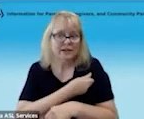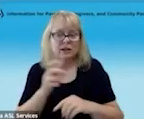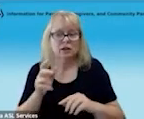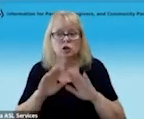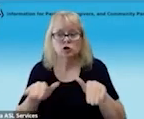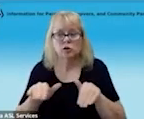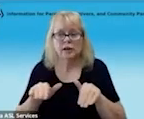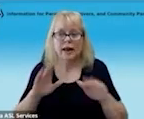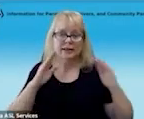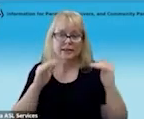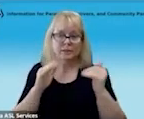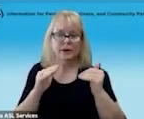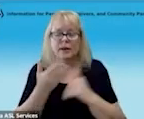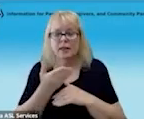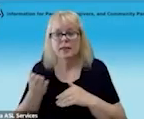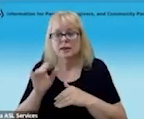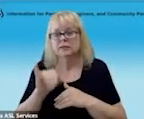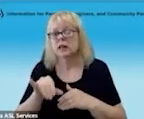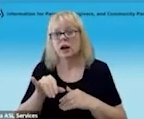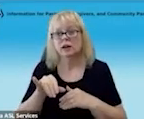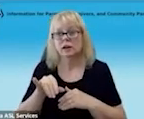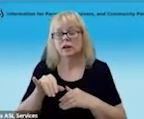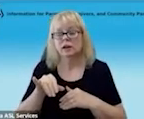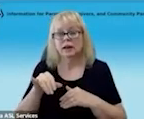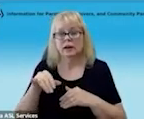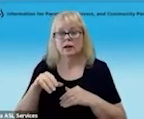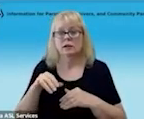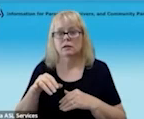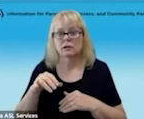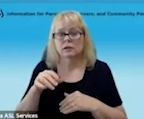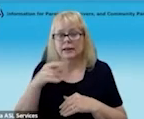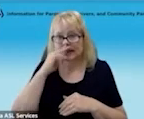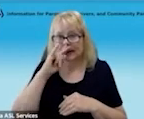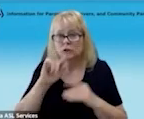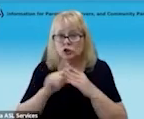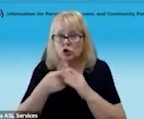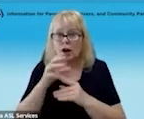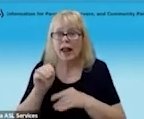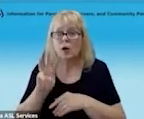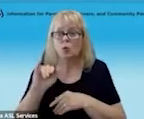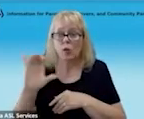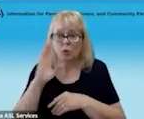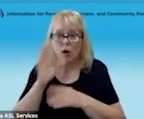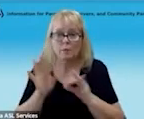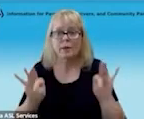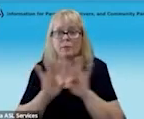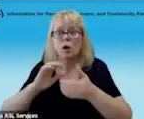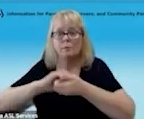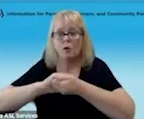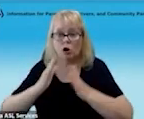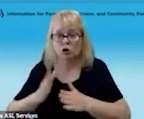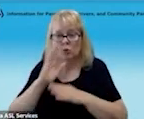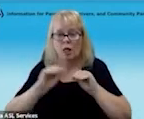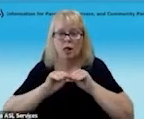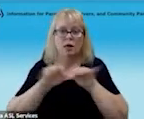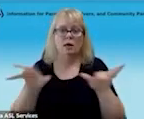nearby providers offering the vaccine. In addition to the doctors, nurses, pharmacists, and others who will be vaccinating children, we